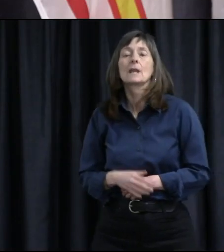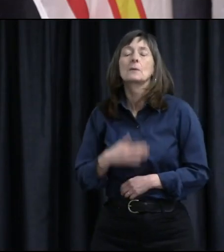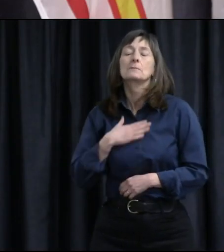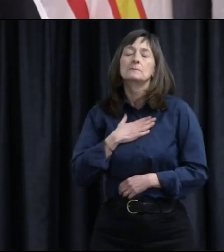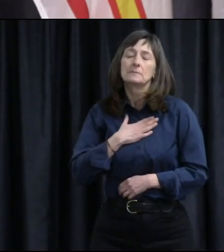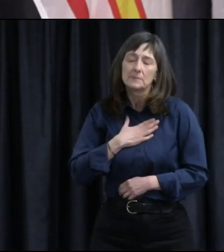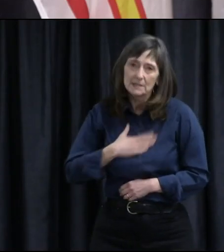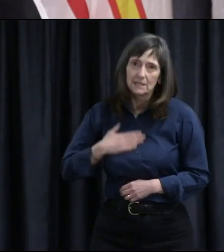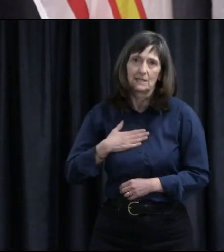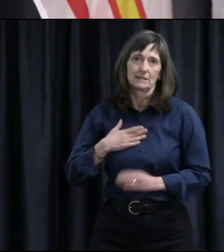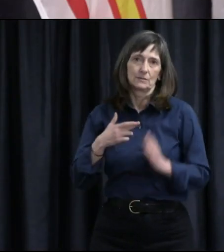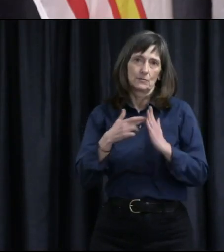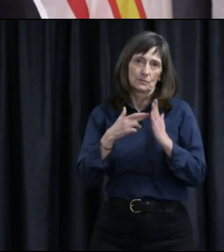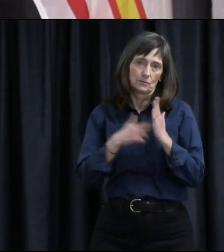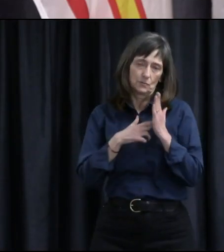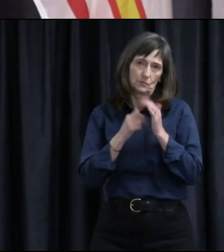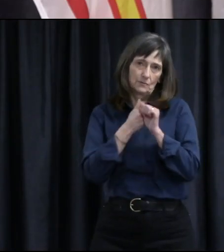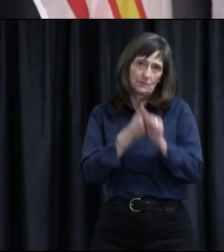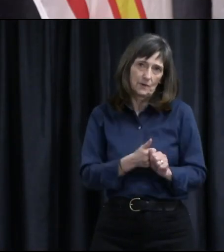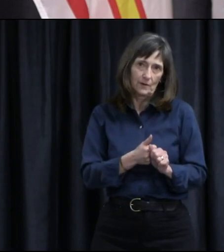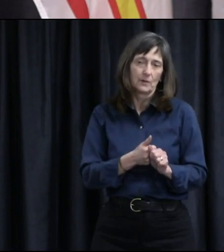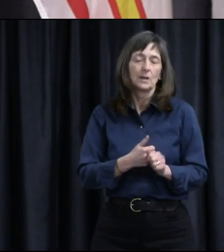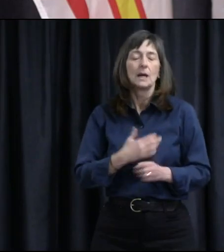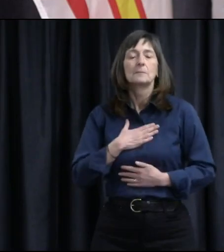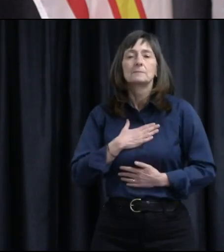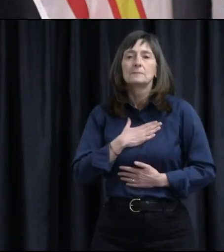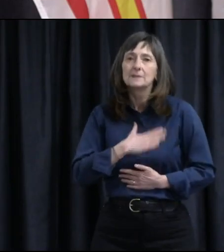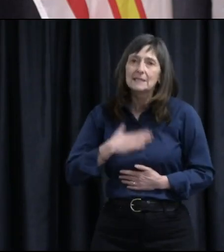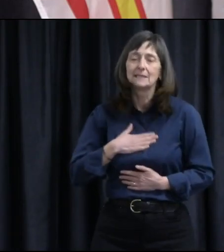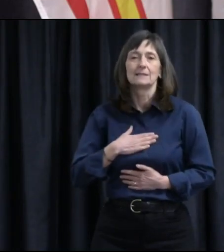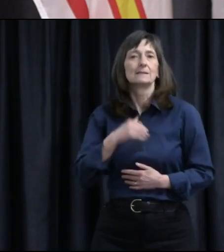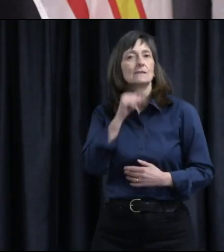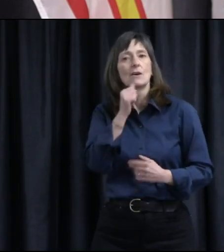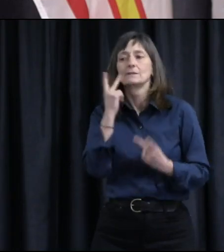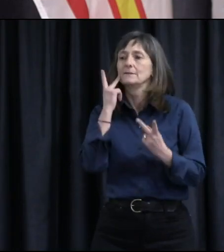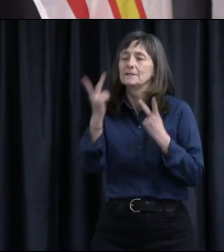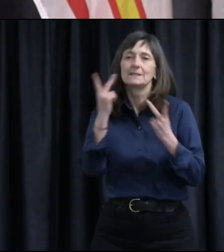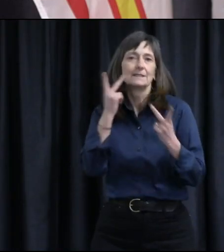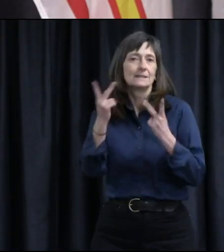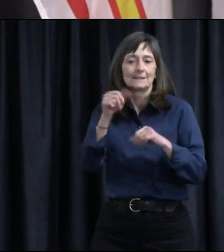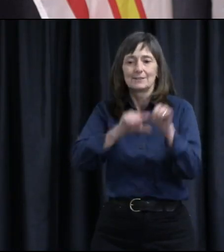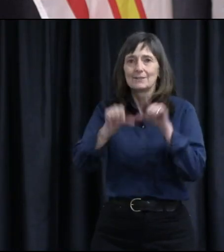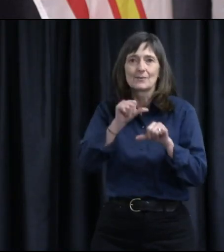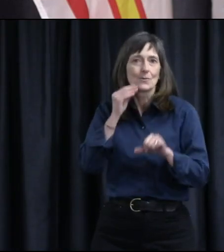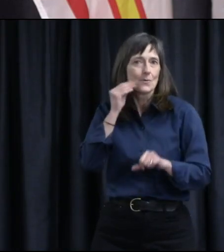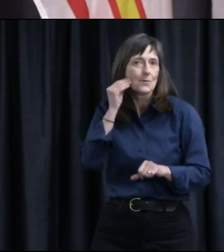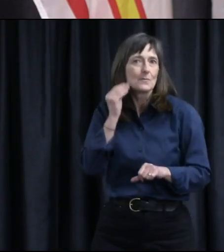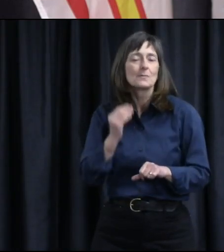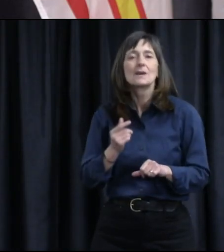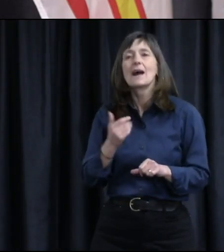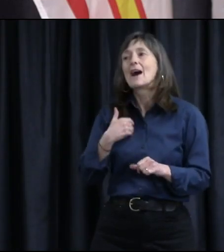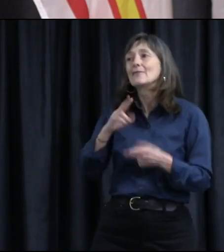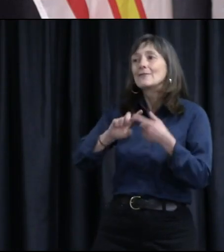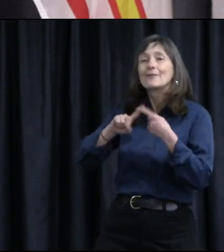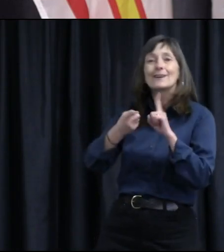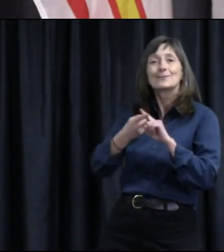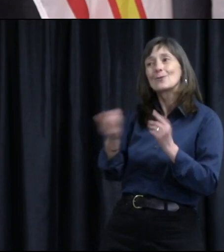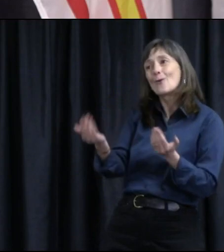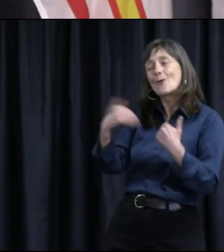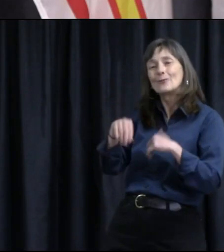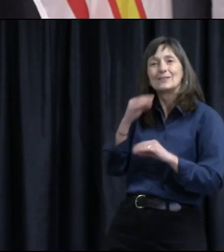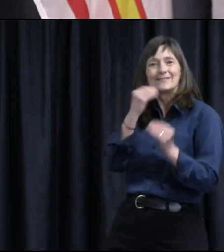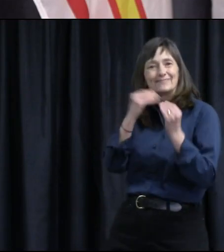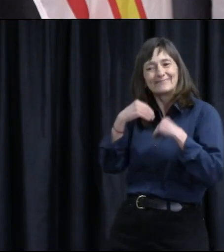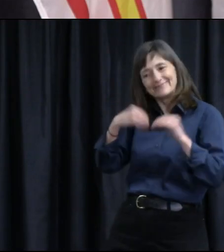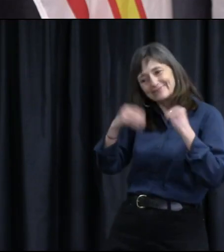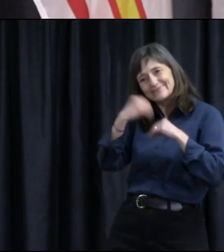rules seriously. Please do not have guests to your home. Do not have dinner parties. Please minimize your